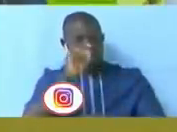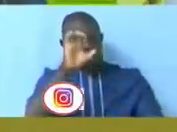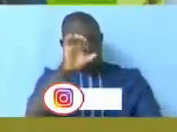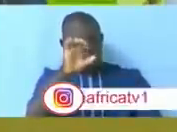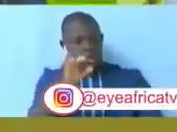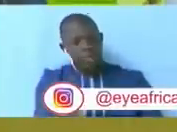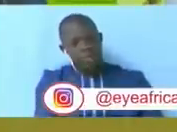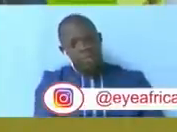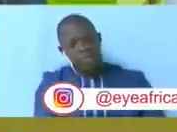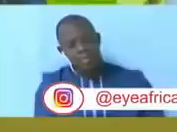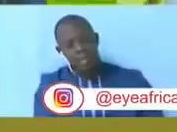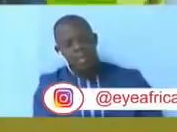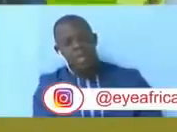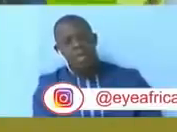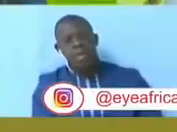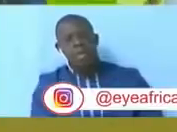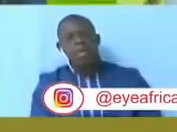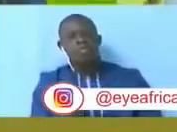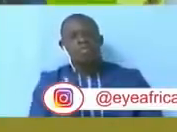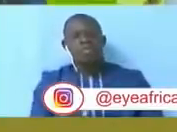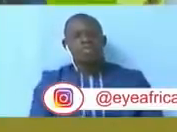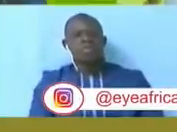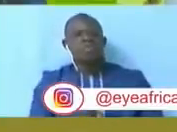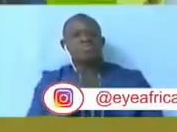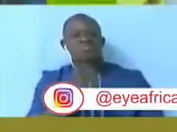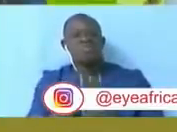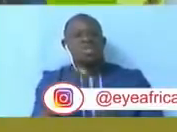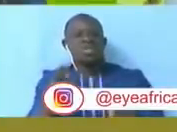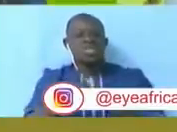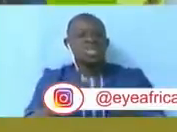we can be enslaved in our own country.